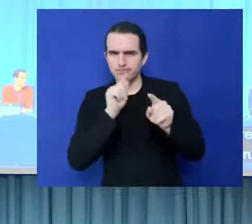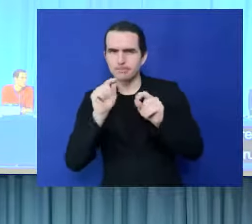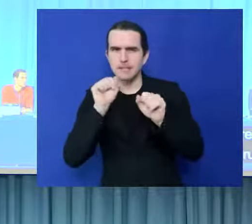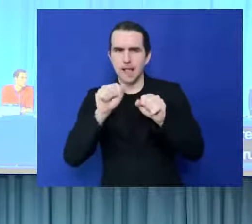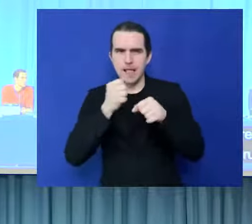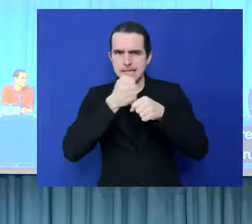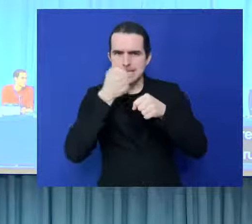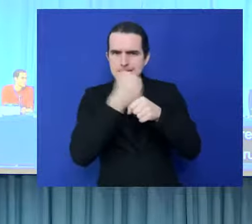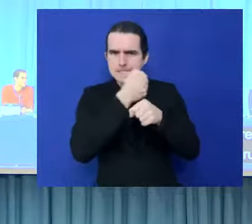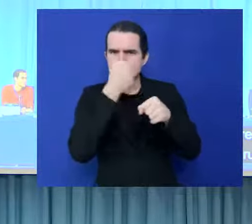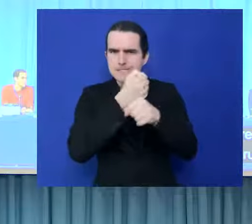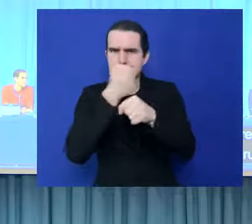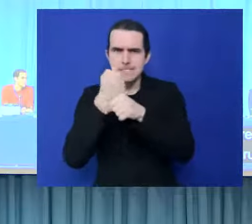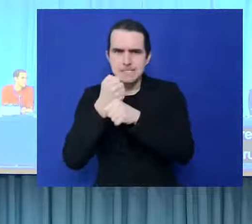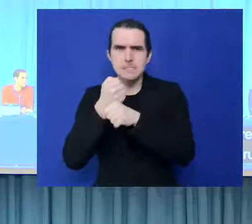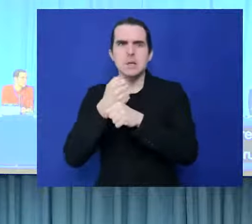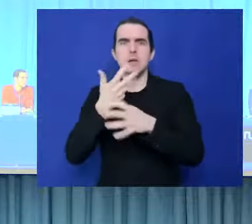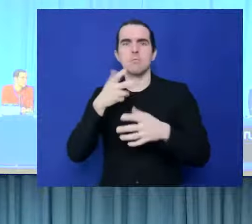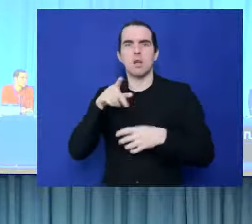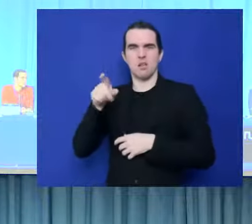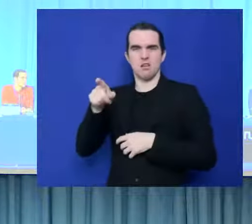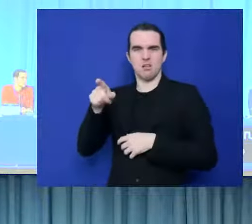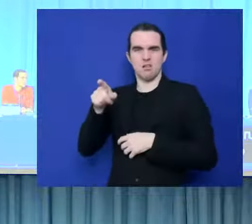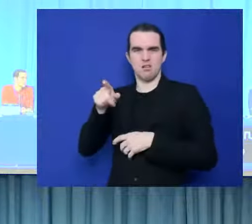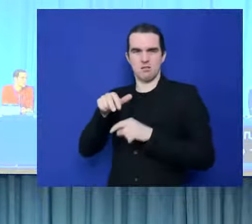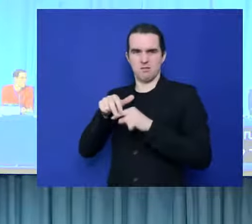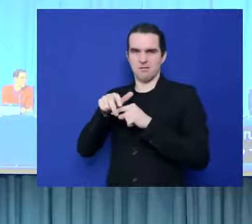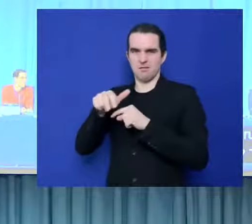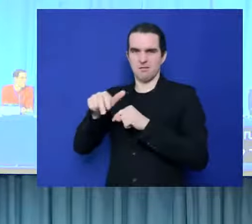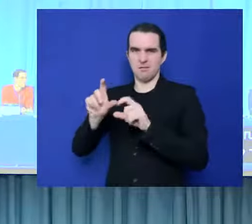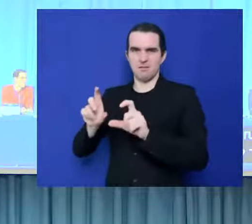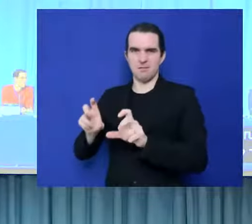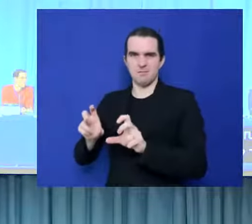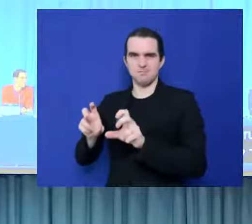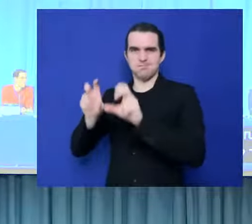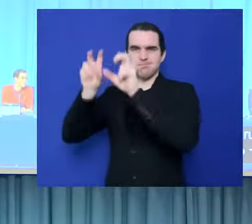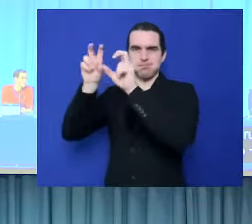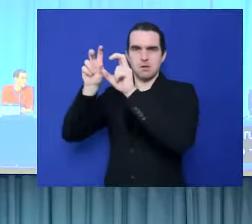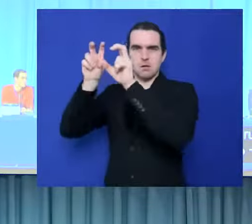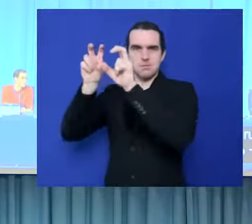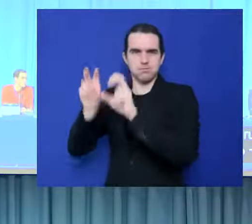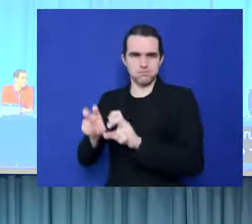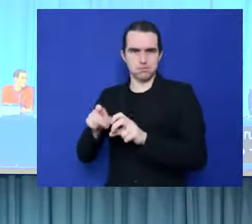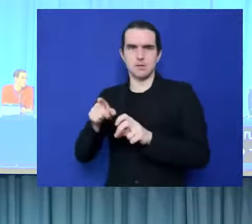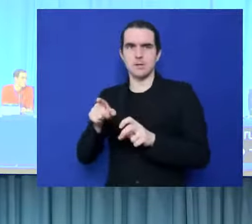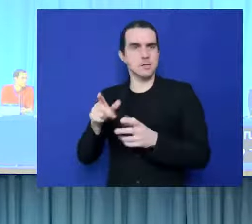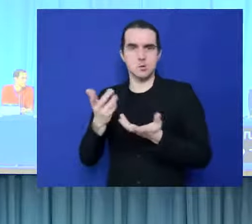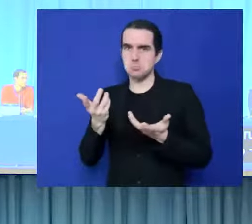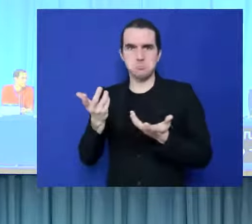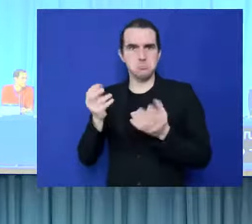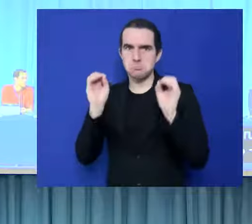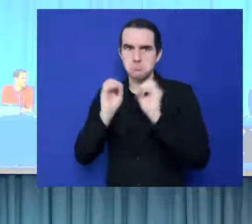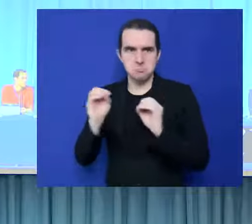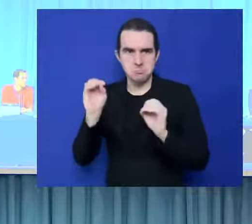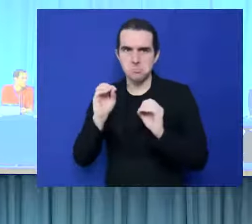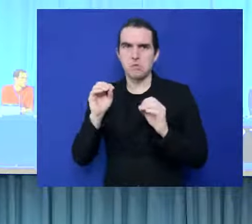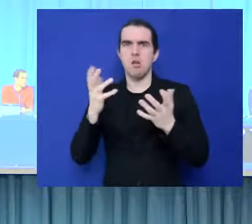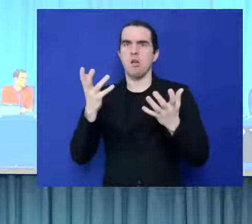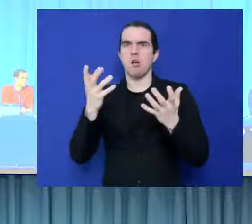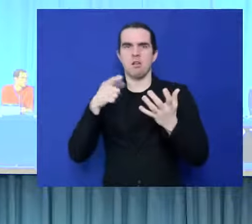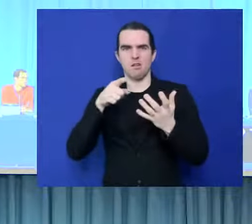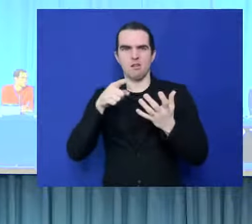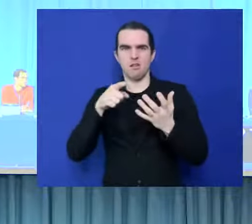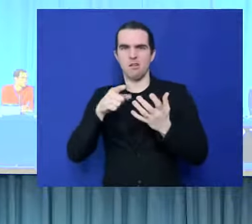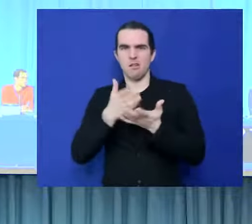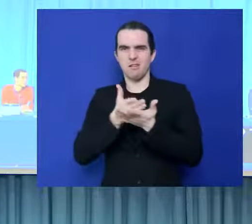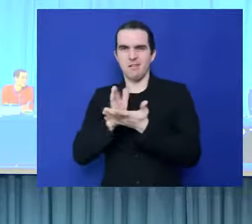scans of the maps of metros and all that, how do you handle all the security issues? Also the security